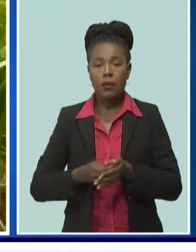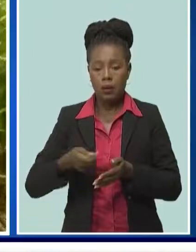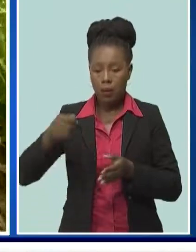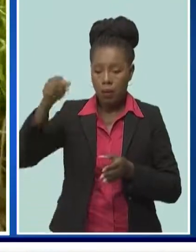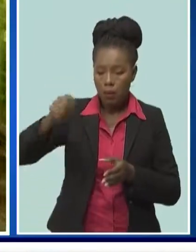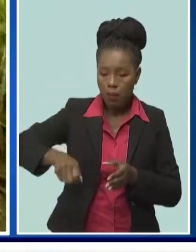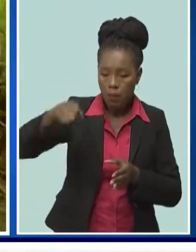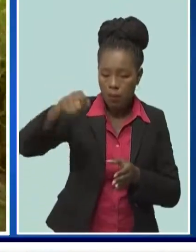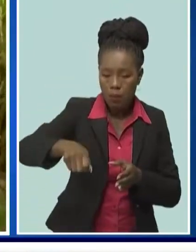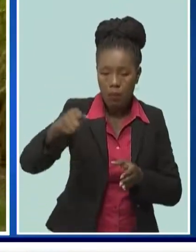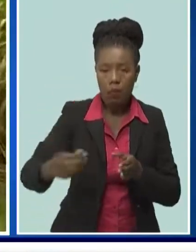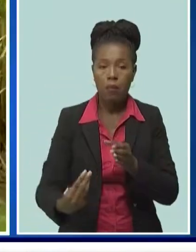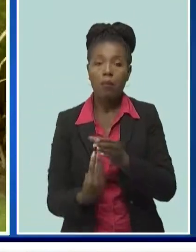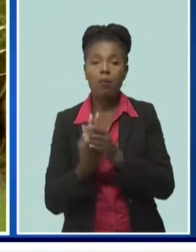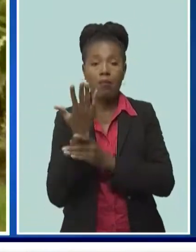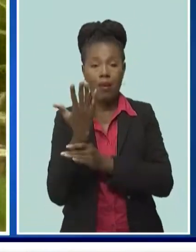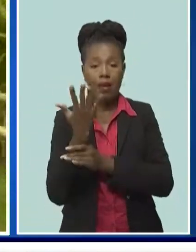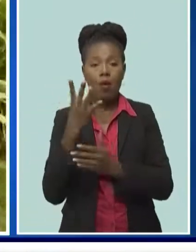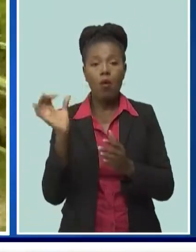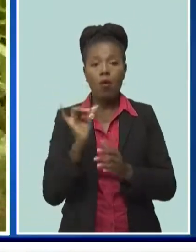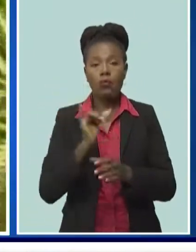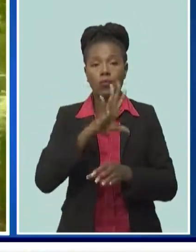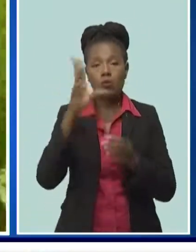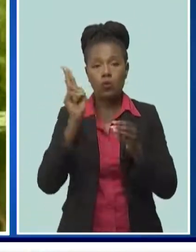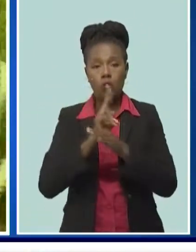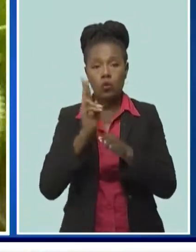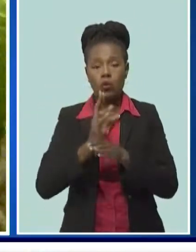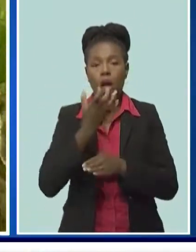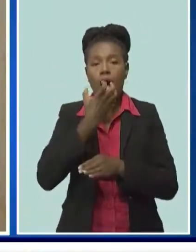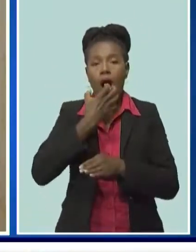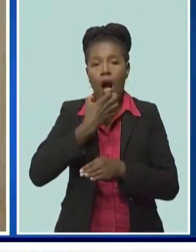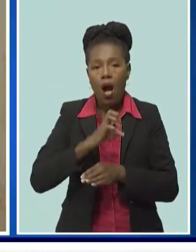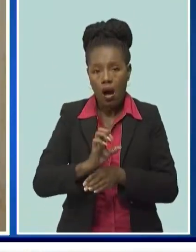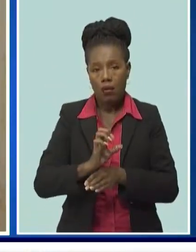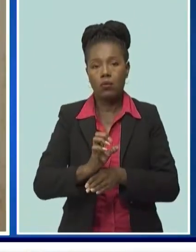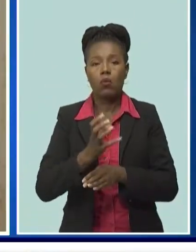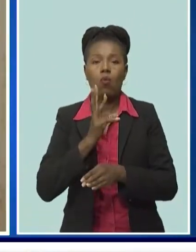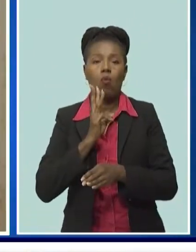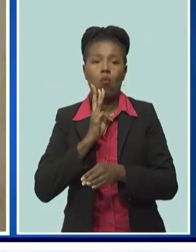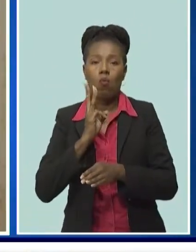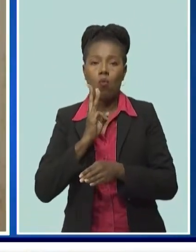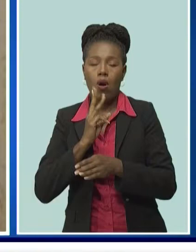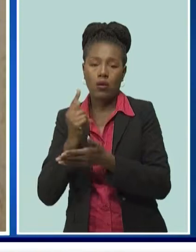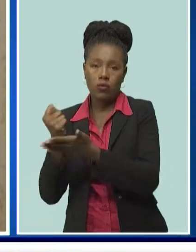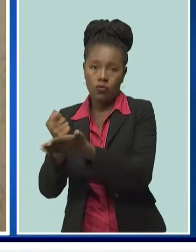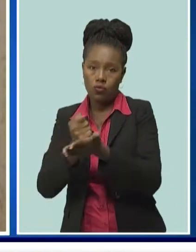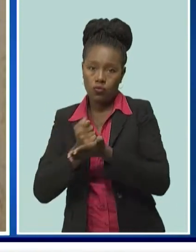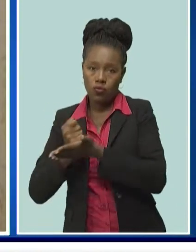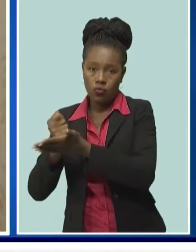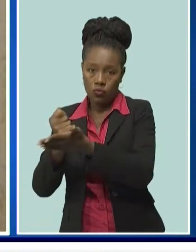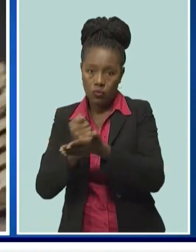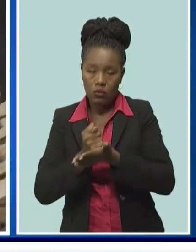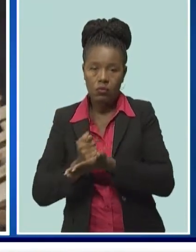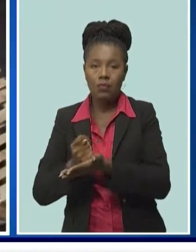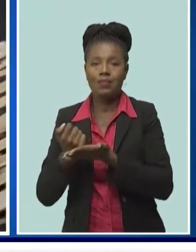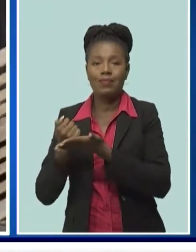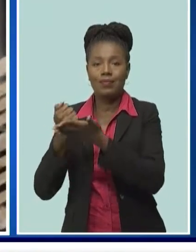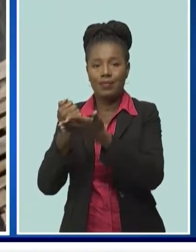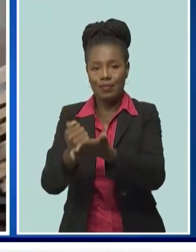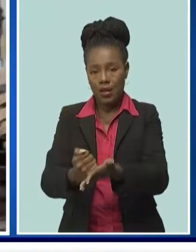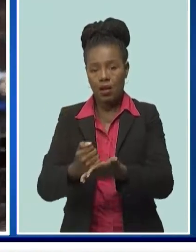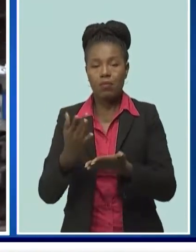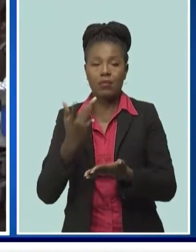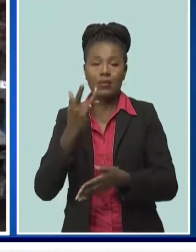now invested in the hot water treatment to get rid of the ratoon stunting disease, and therefore our yields now are increasing. The